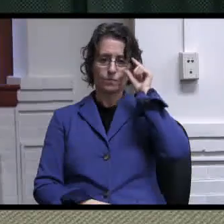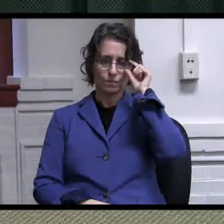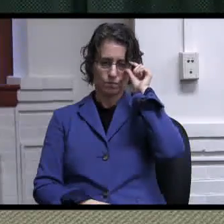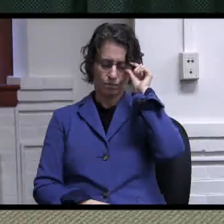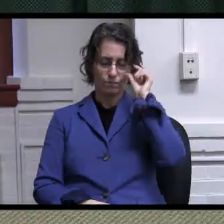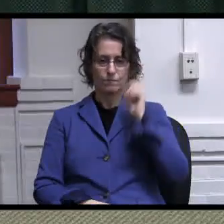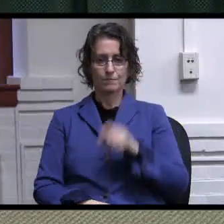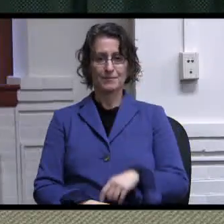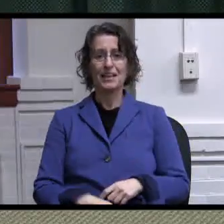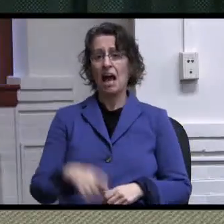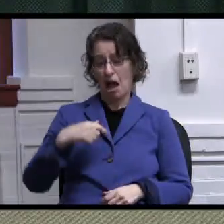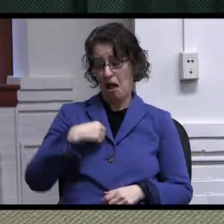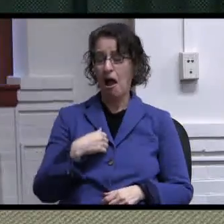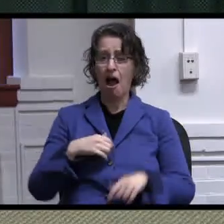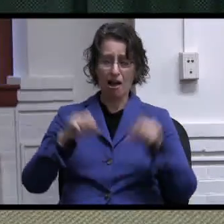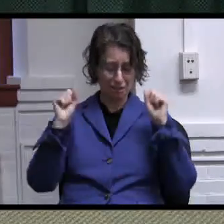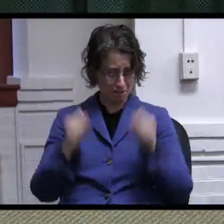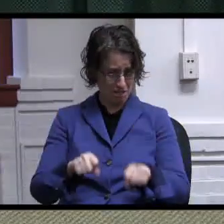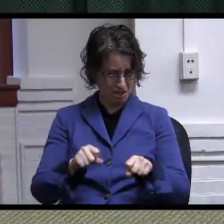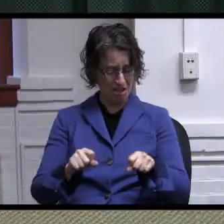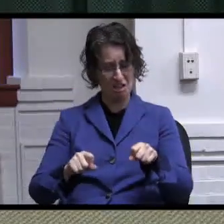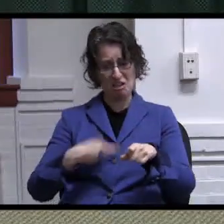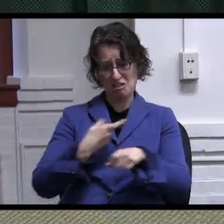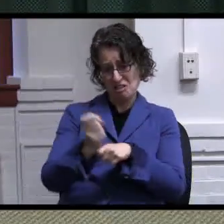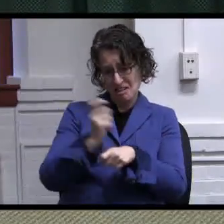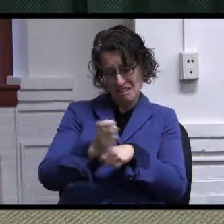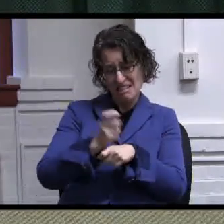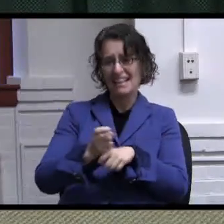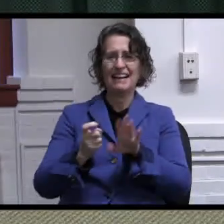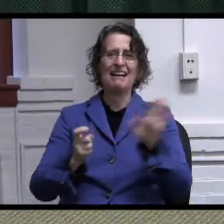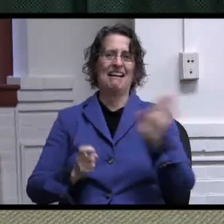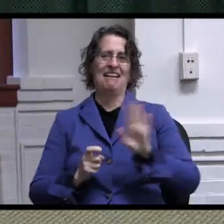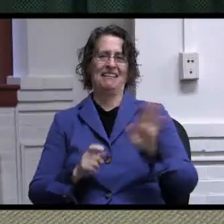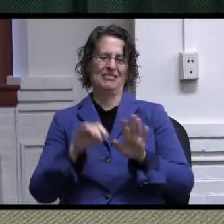Okay, are we all ready? Oh, I could, but...